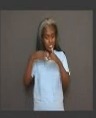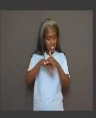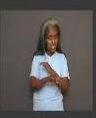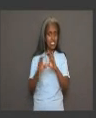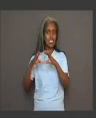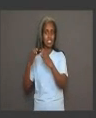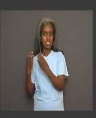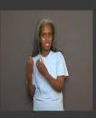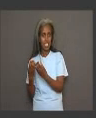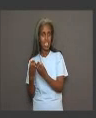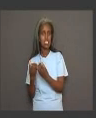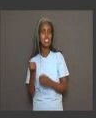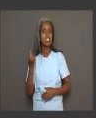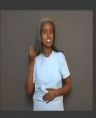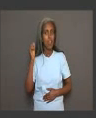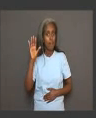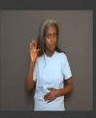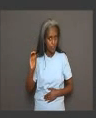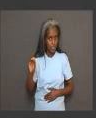class is 50.